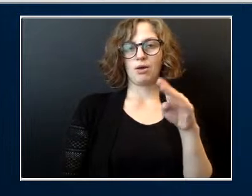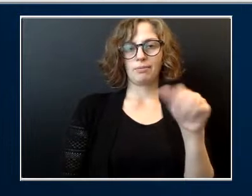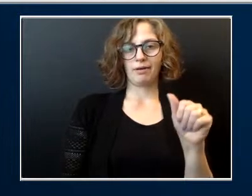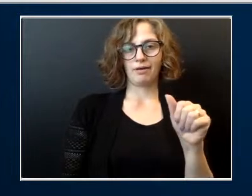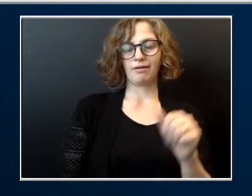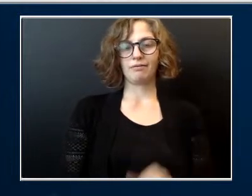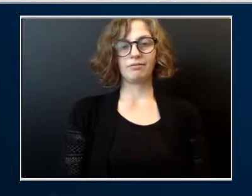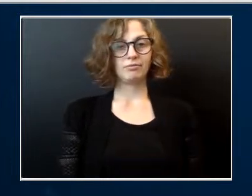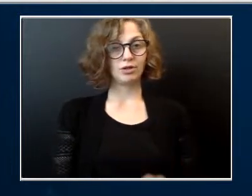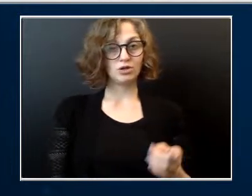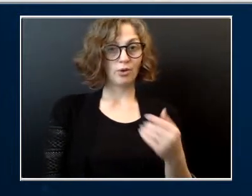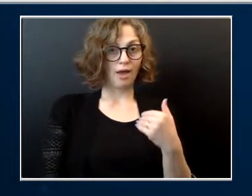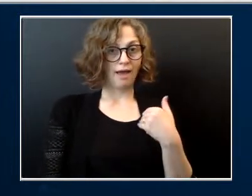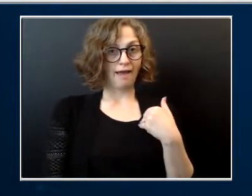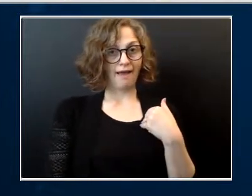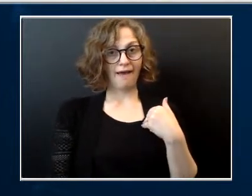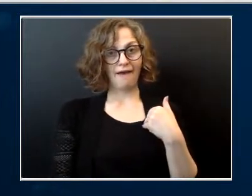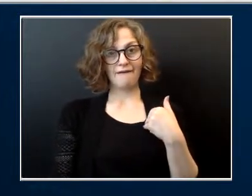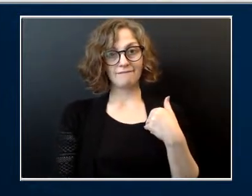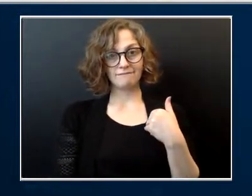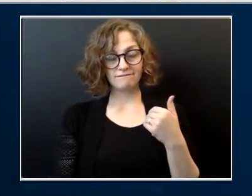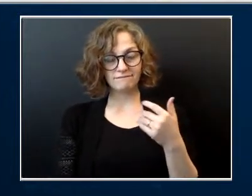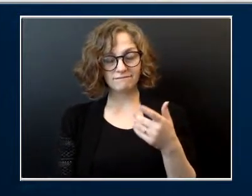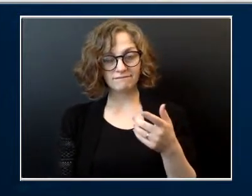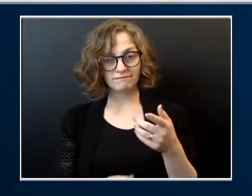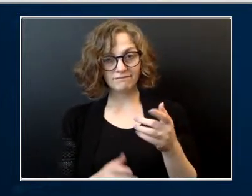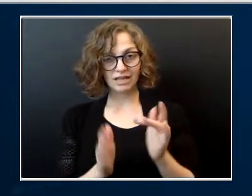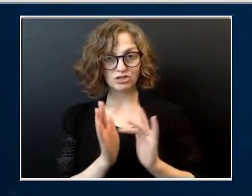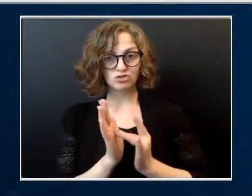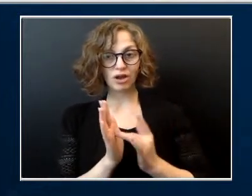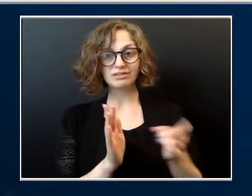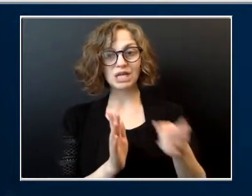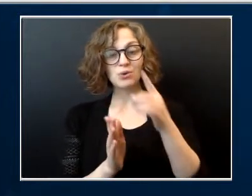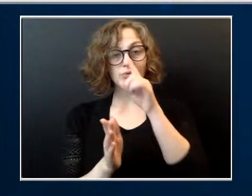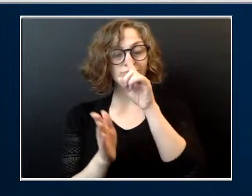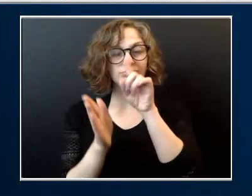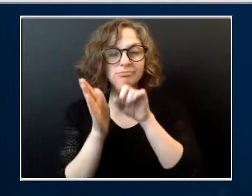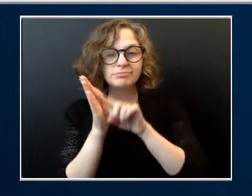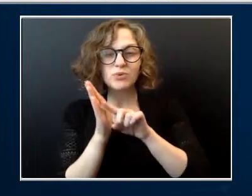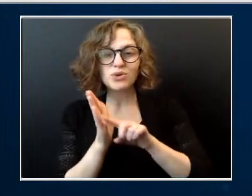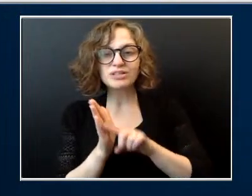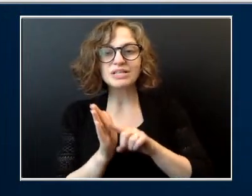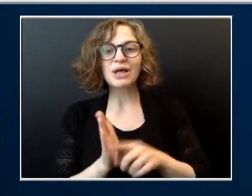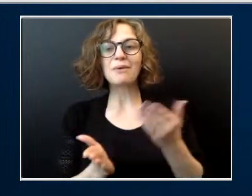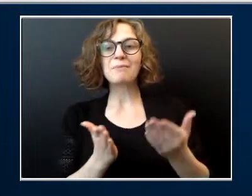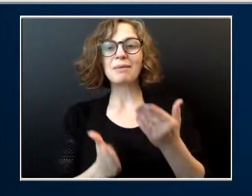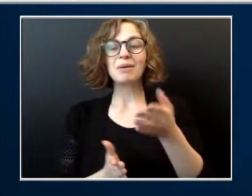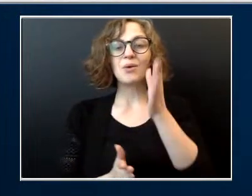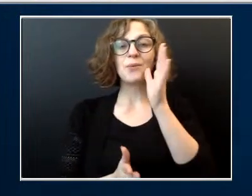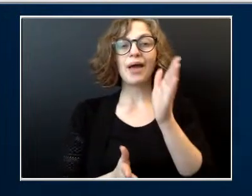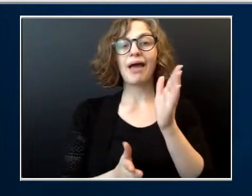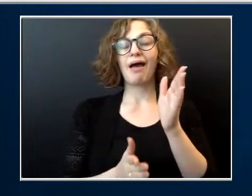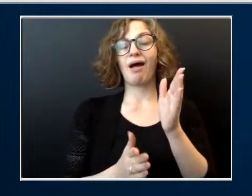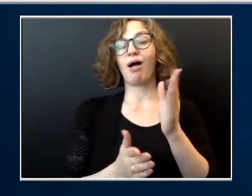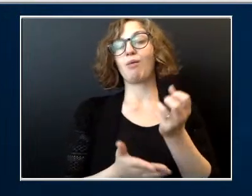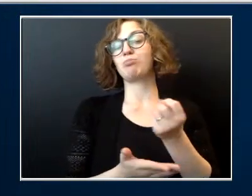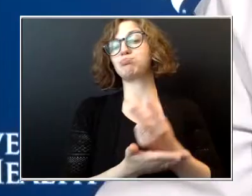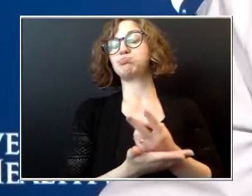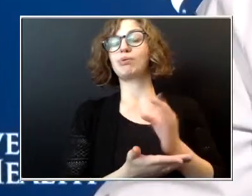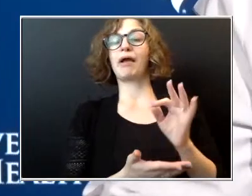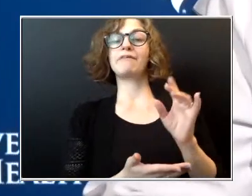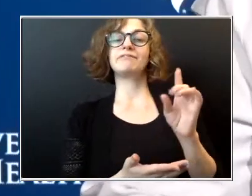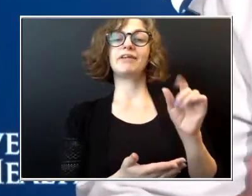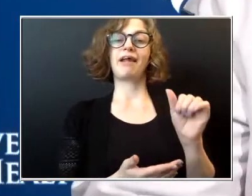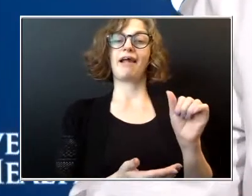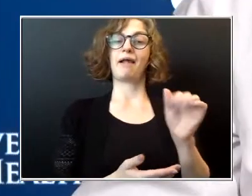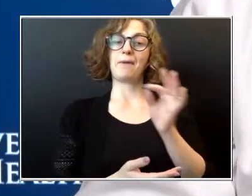like that? I'm sorry? Do you have any one of those drugs you've been researching that you think may come and be released by the FDA or anything? So far, I mean, there is,